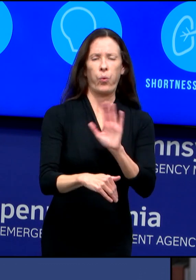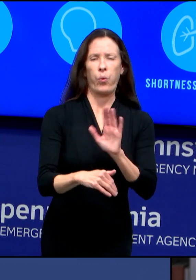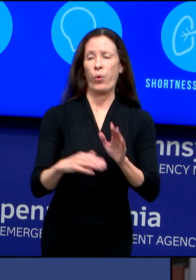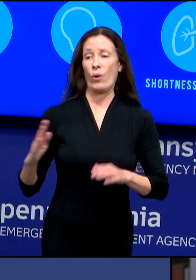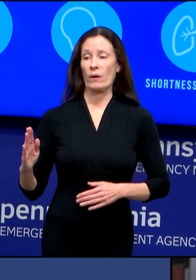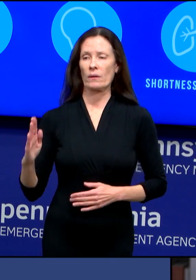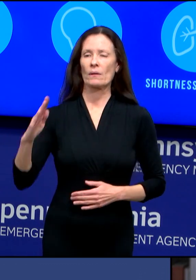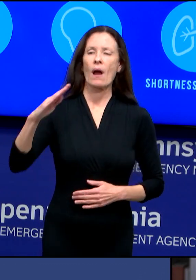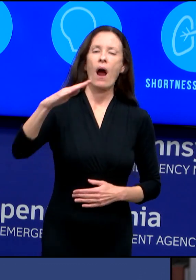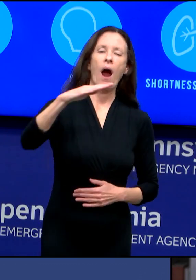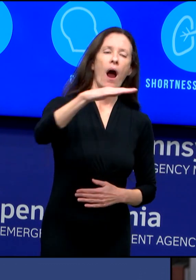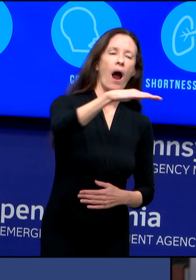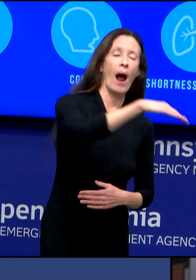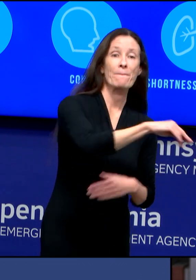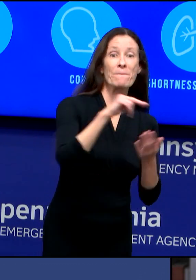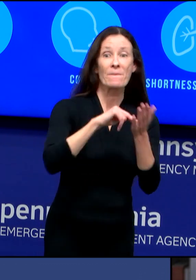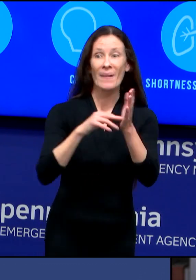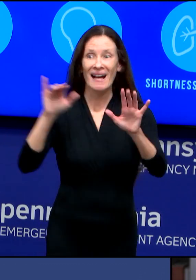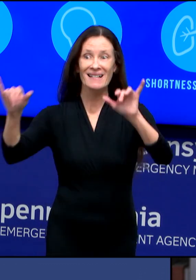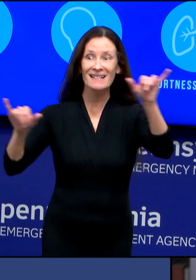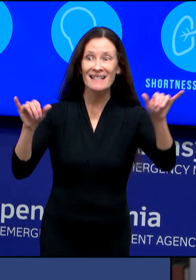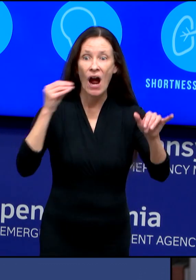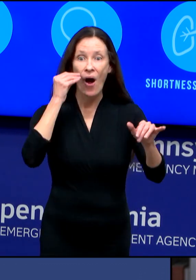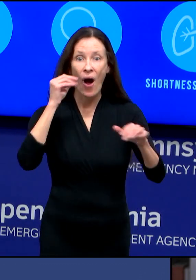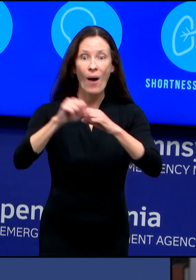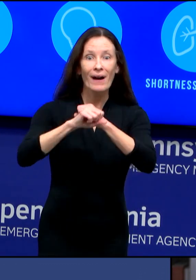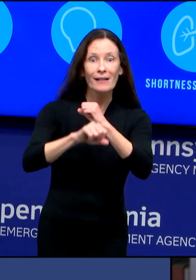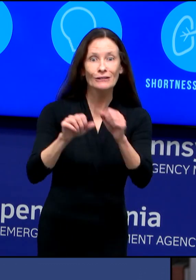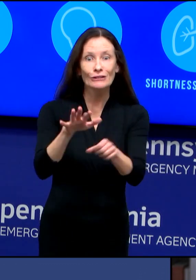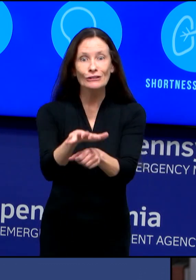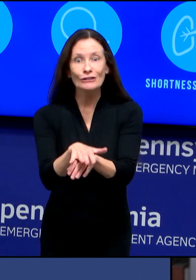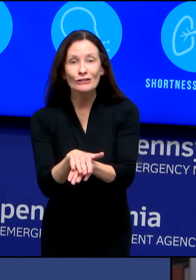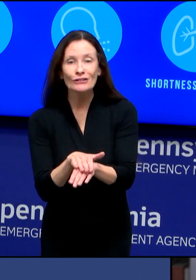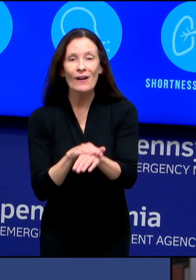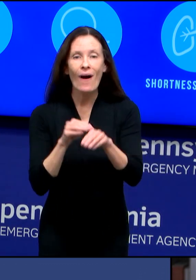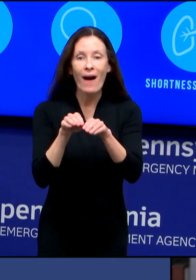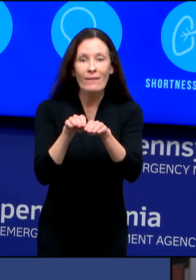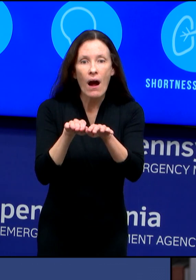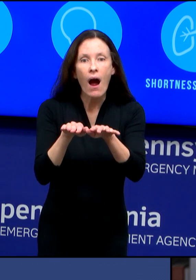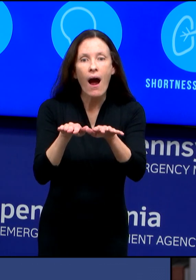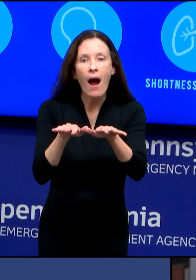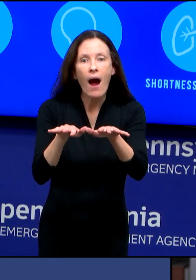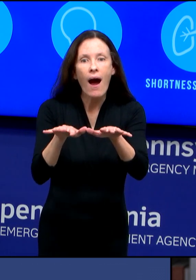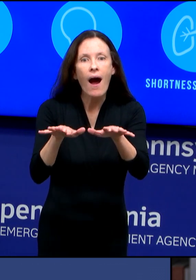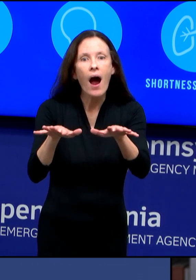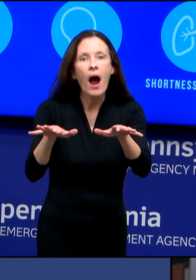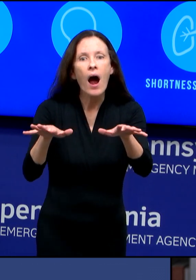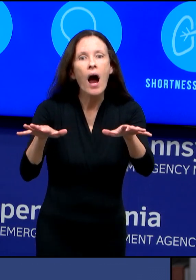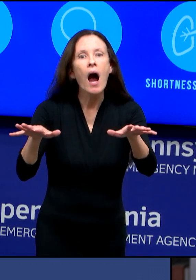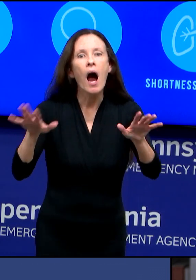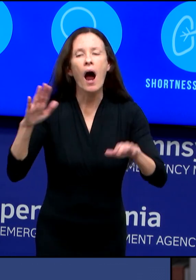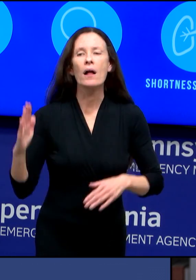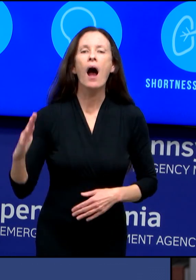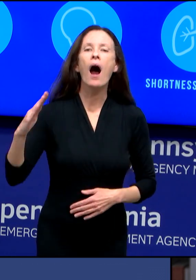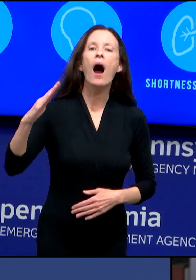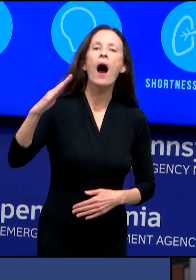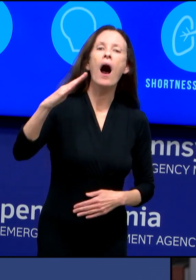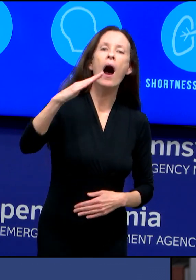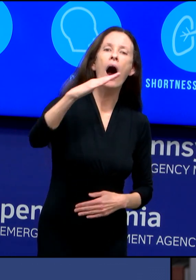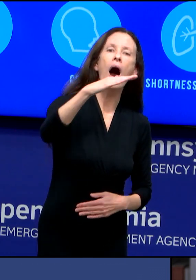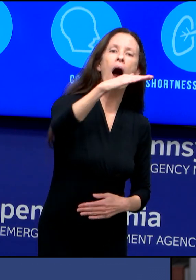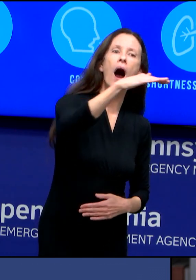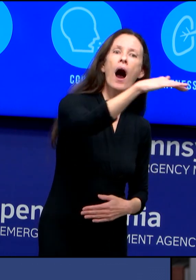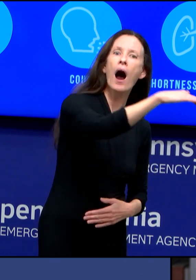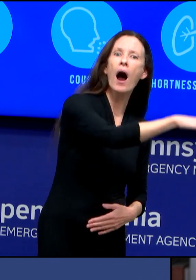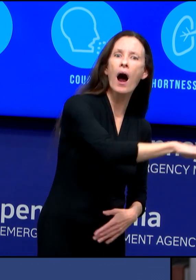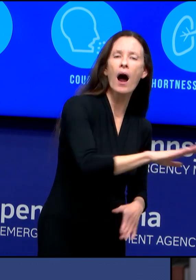use the metric right now is how fast is this rising, and to the extent it's rising 100% every 2